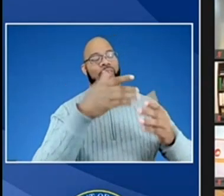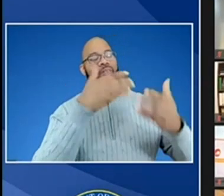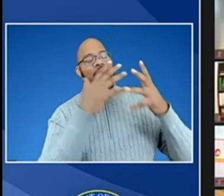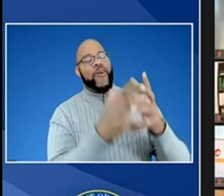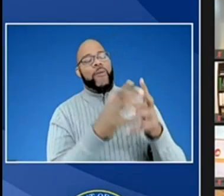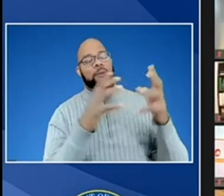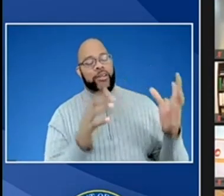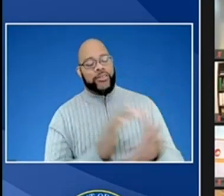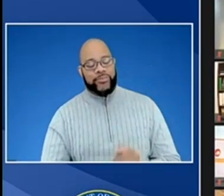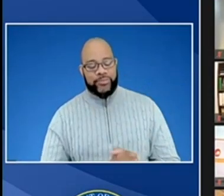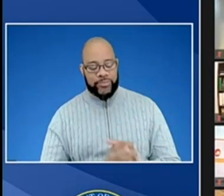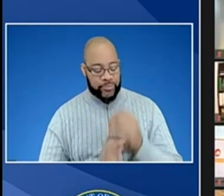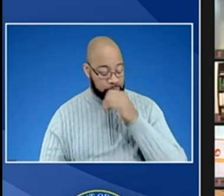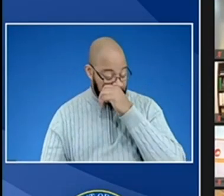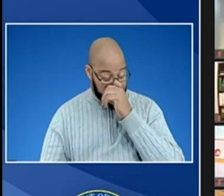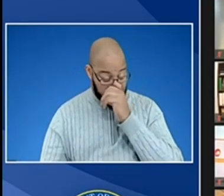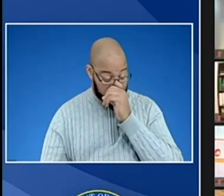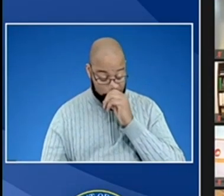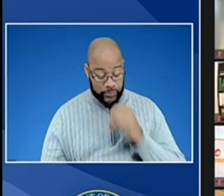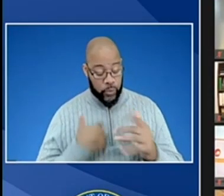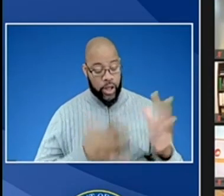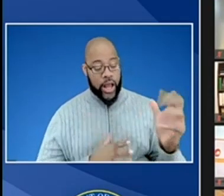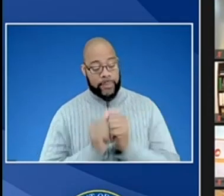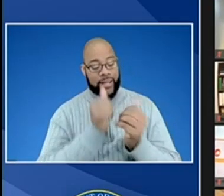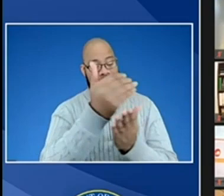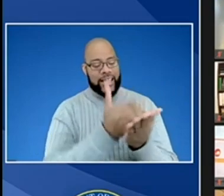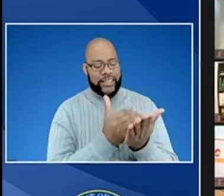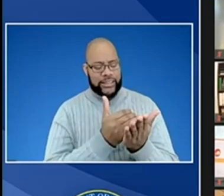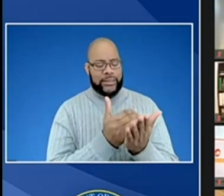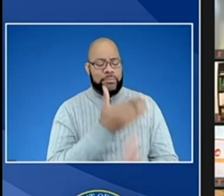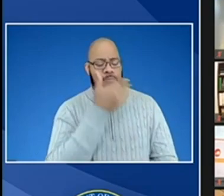much. We'll update that list a little better.